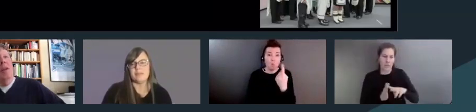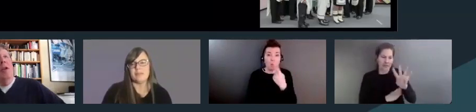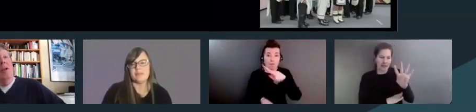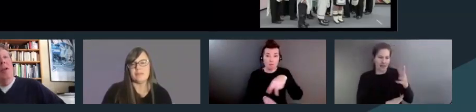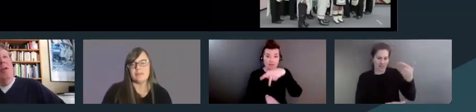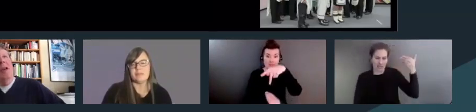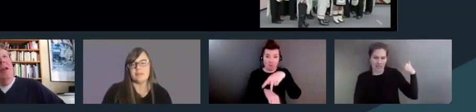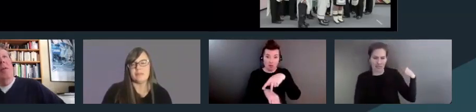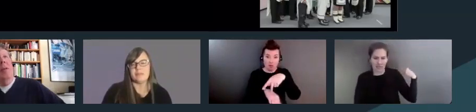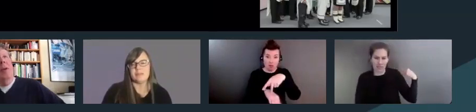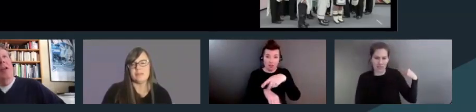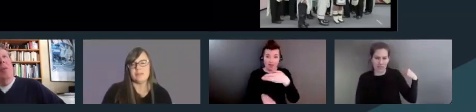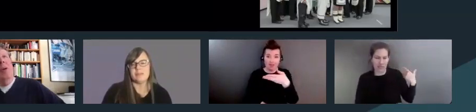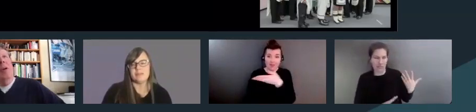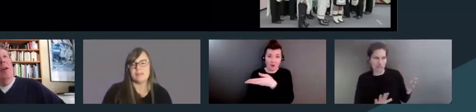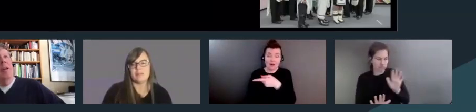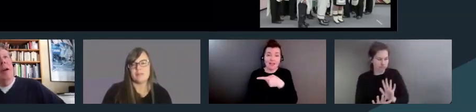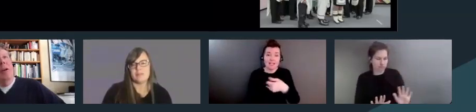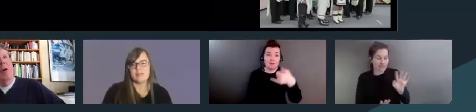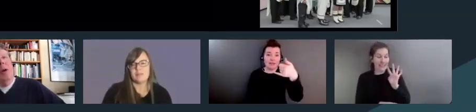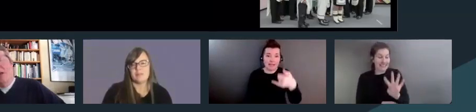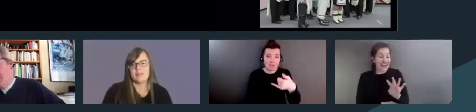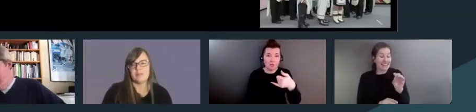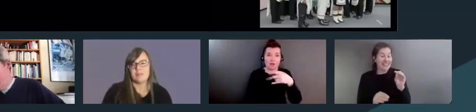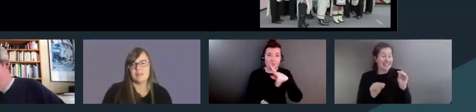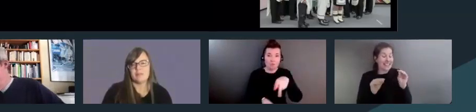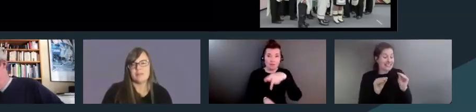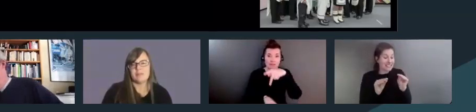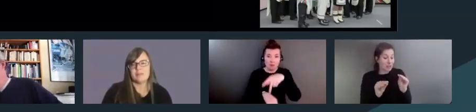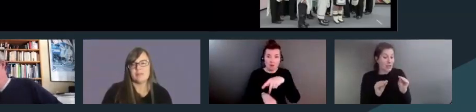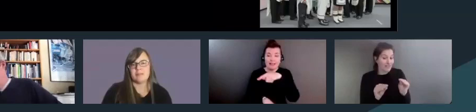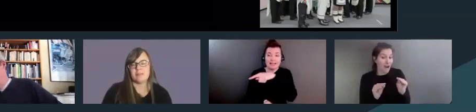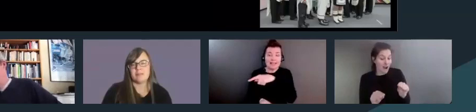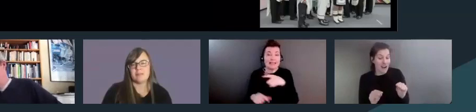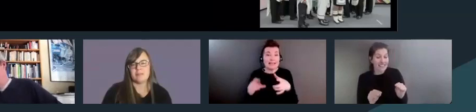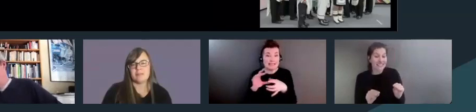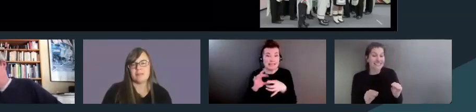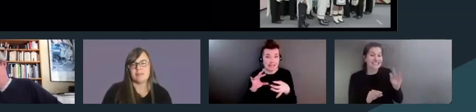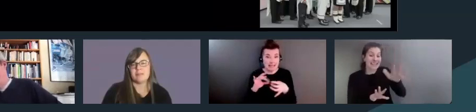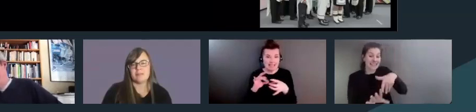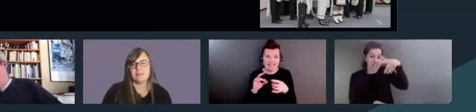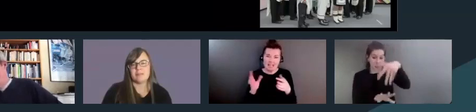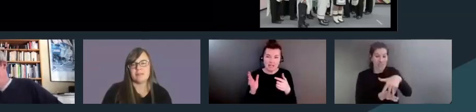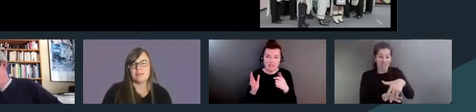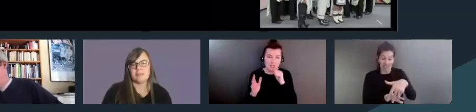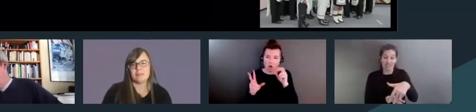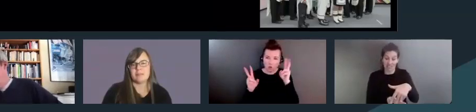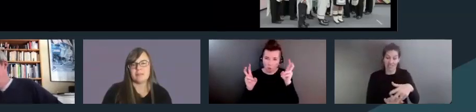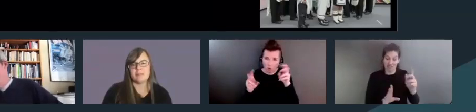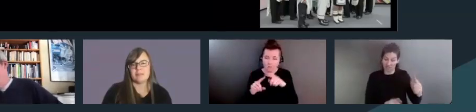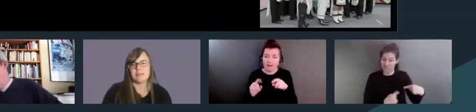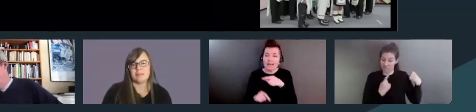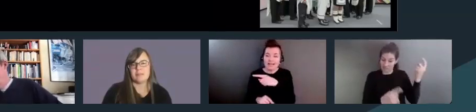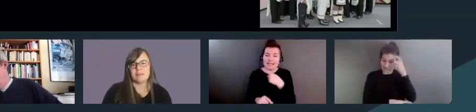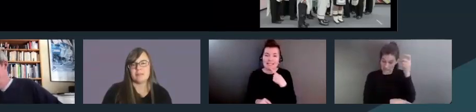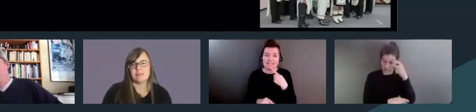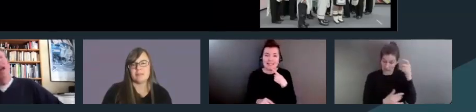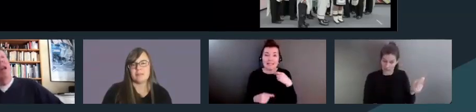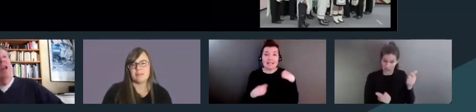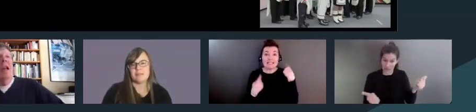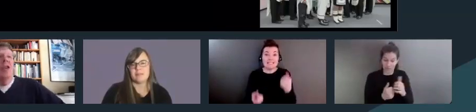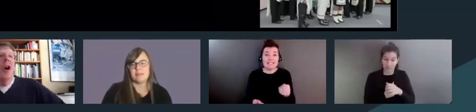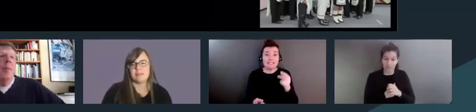longest serving Inuit principal in the territory said, and I'm paraphrasing, but since the creation of